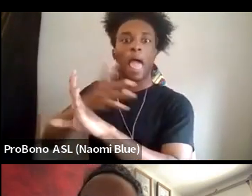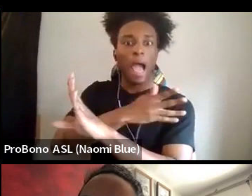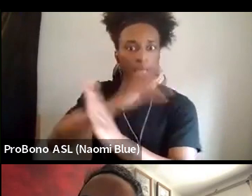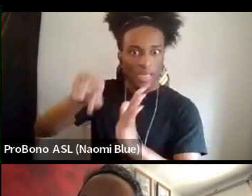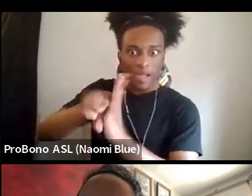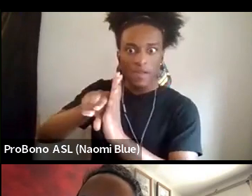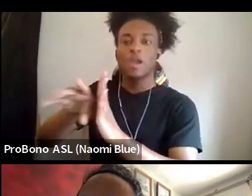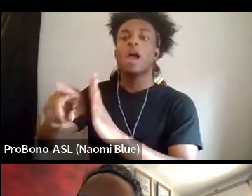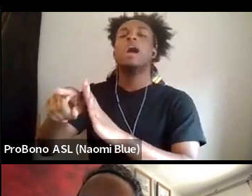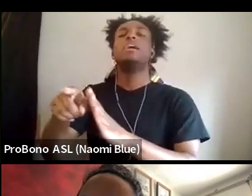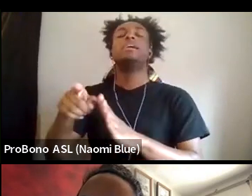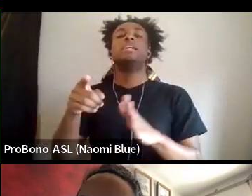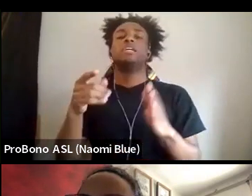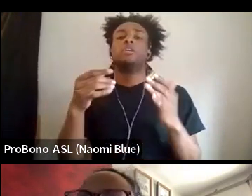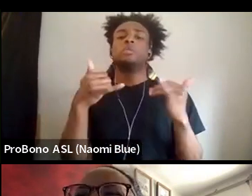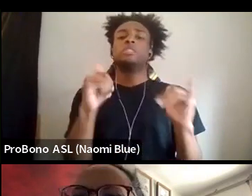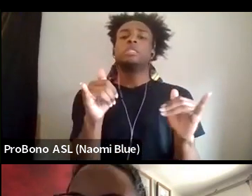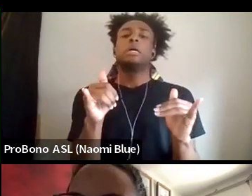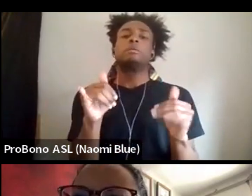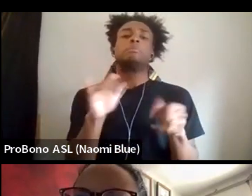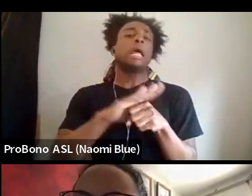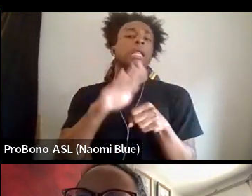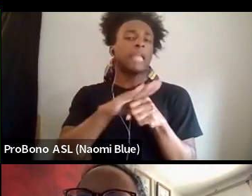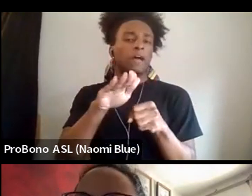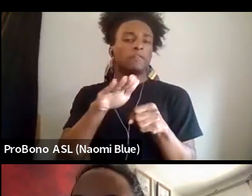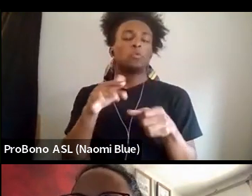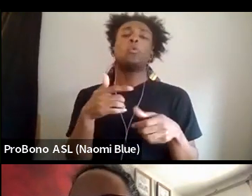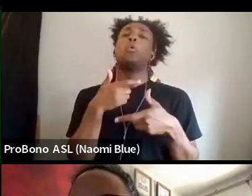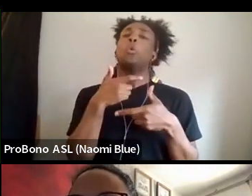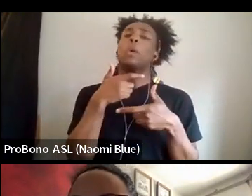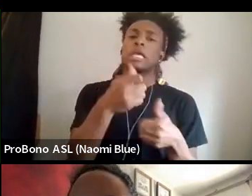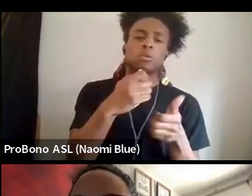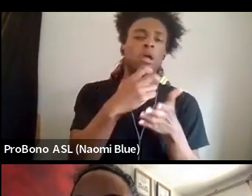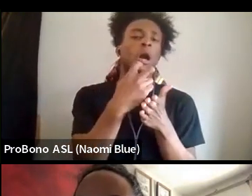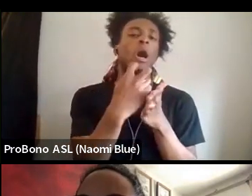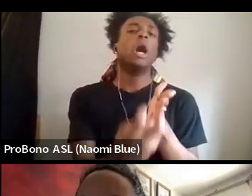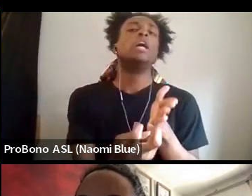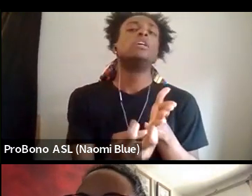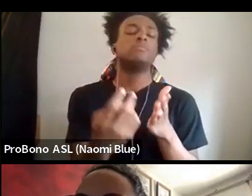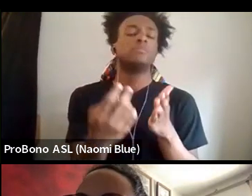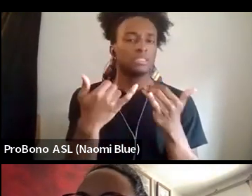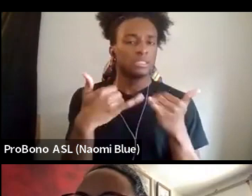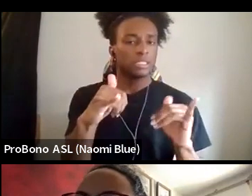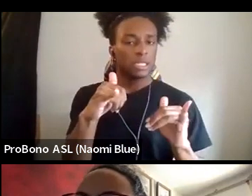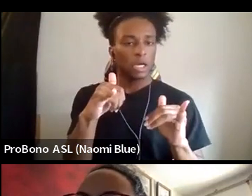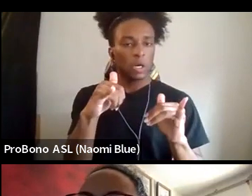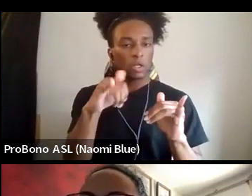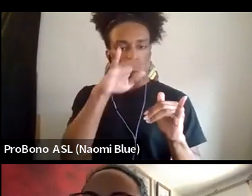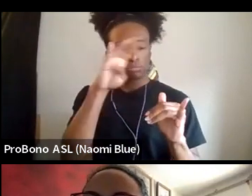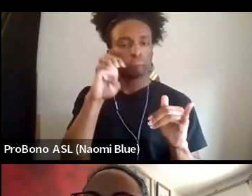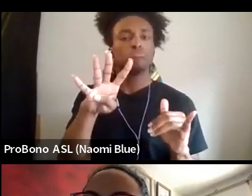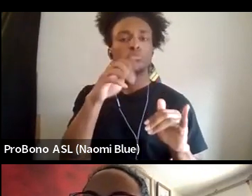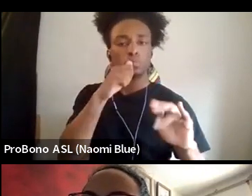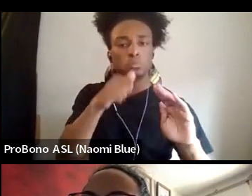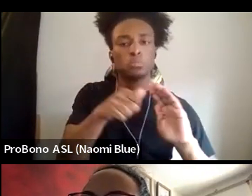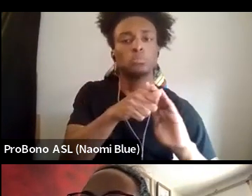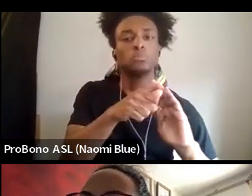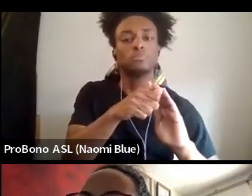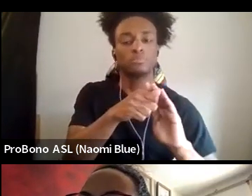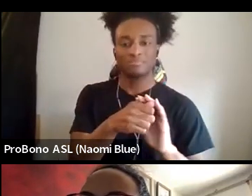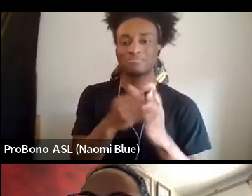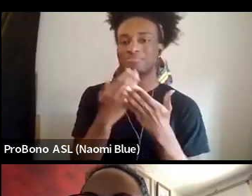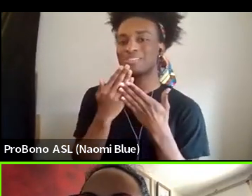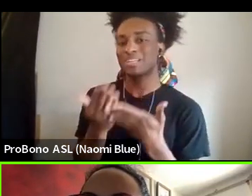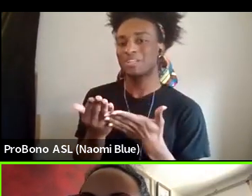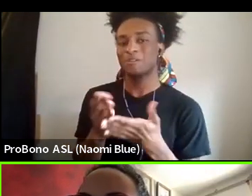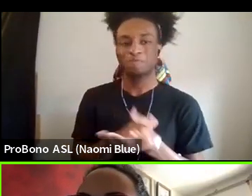as a mystery. I want to know more. So, that's a great beginning. Thank you. Thank you, Cándido. Someone